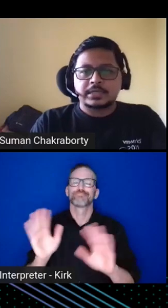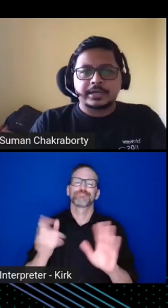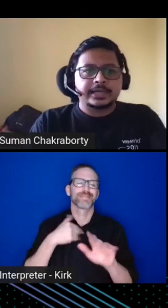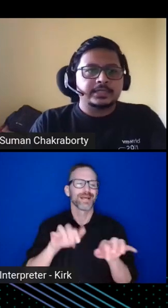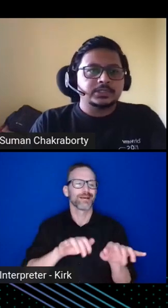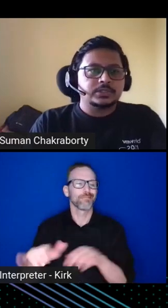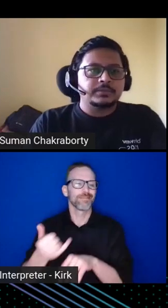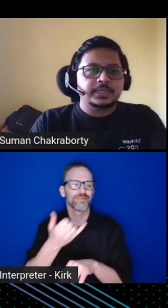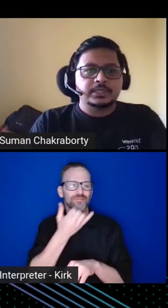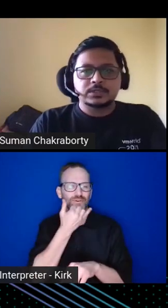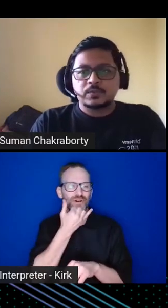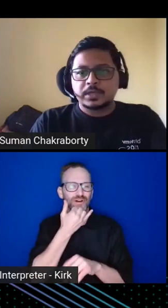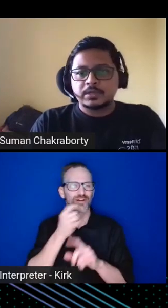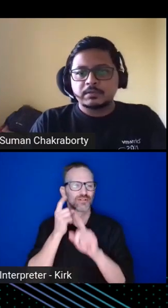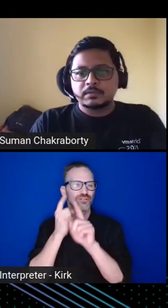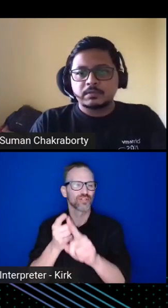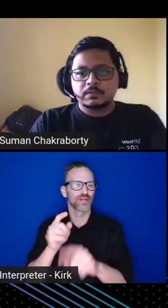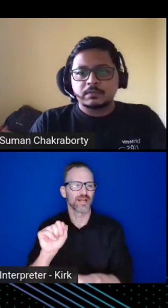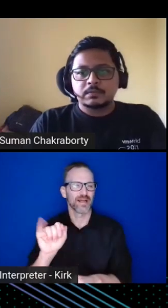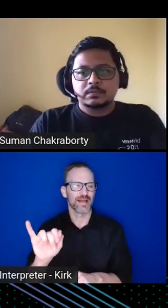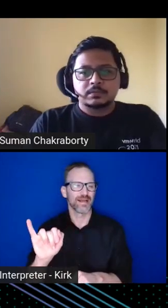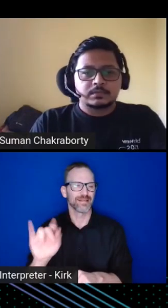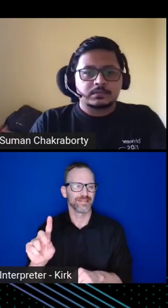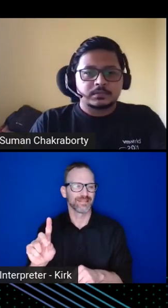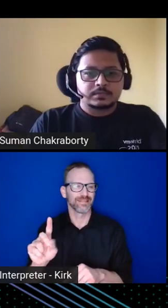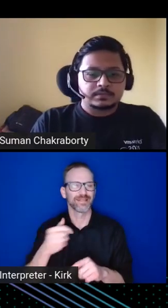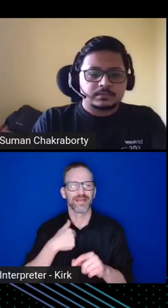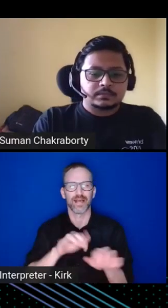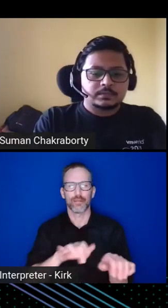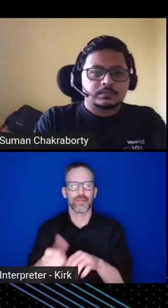The target ID should be this one.